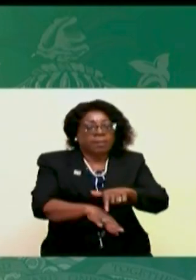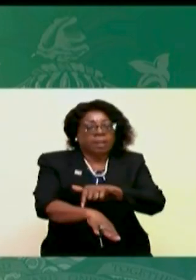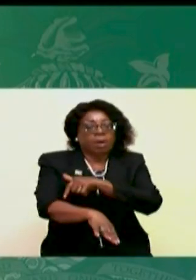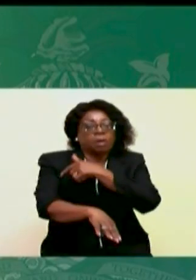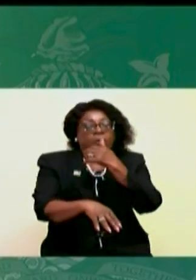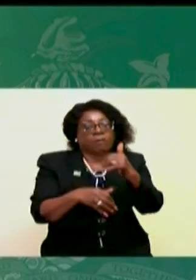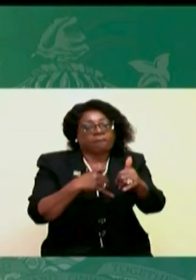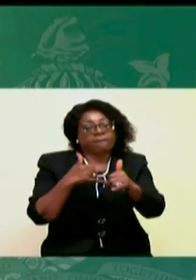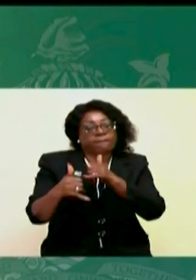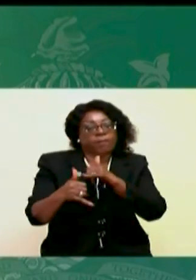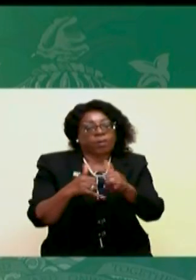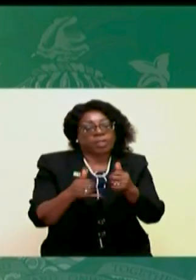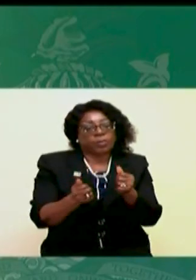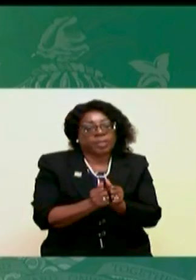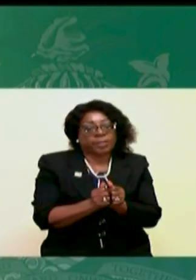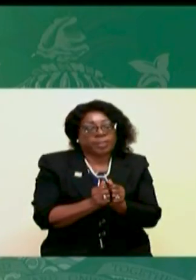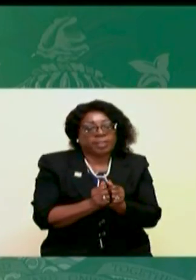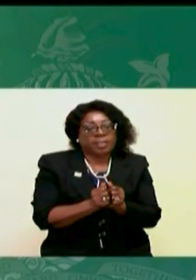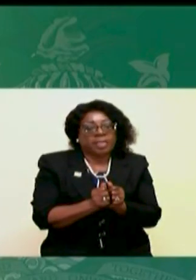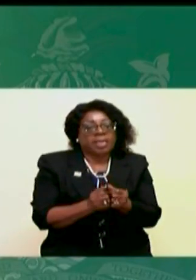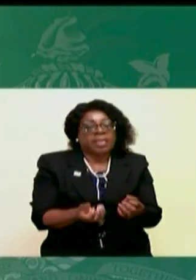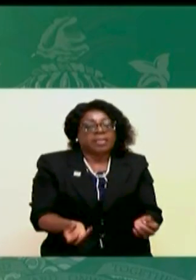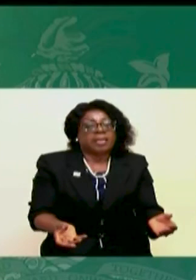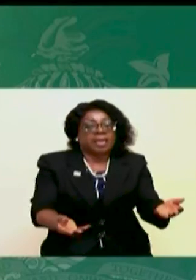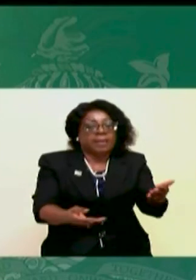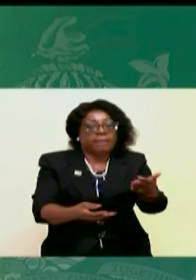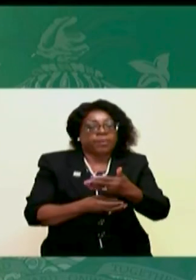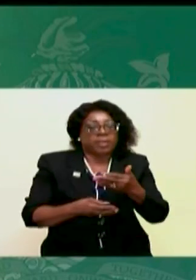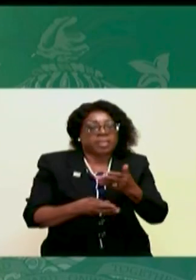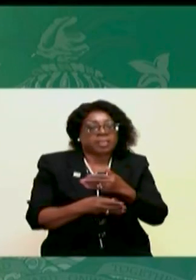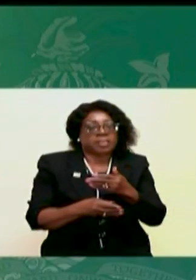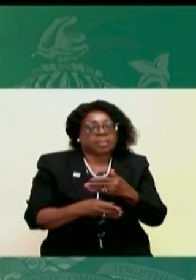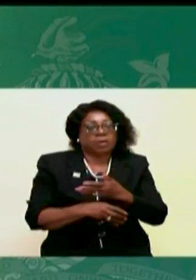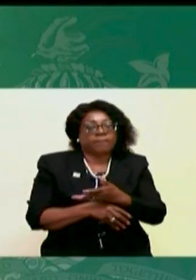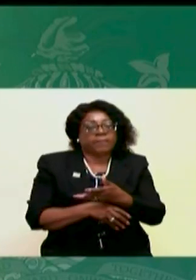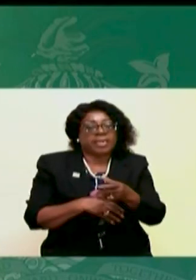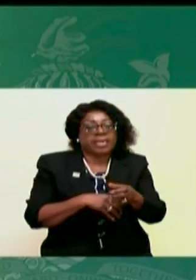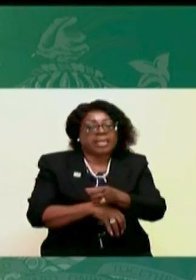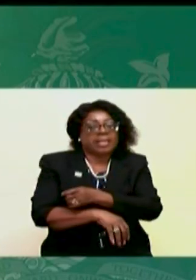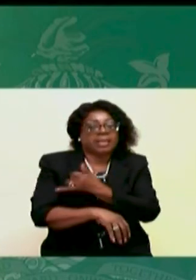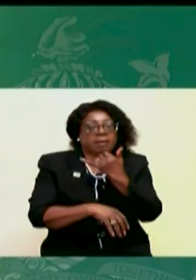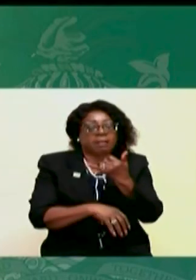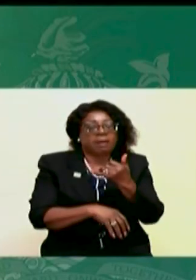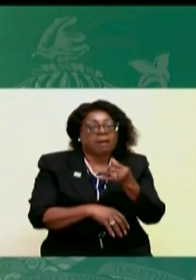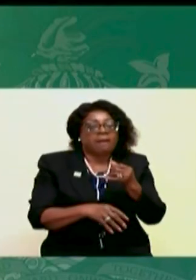with, the importation of illegal firearms in our country.